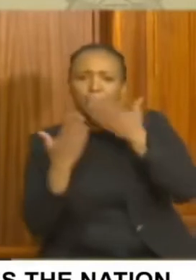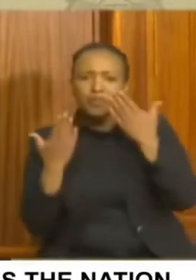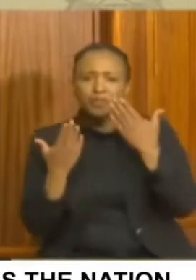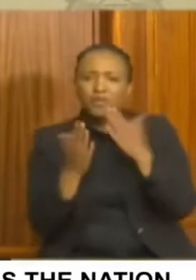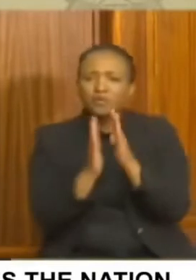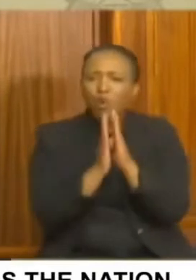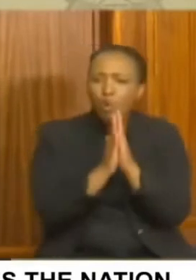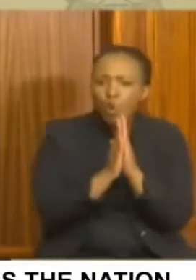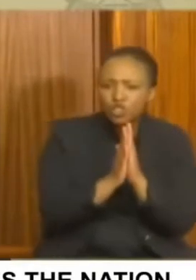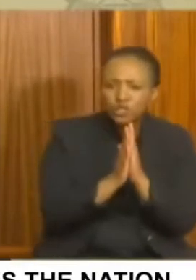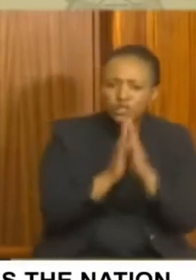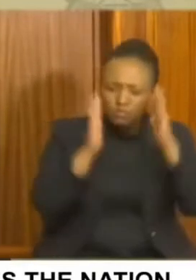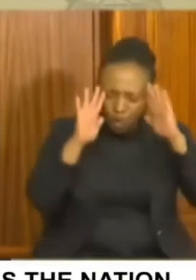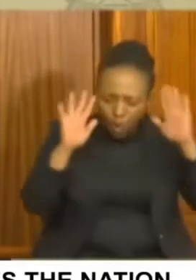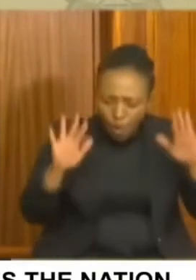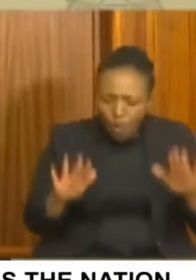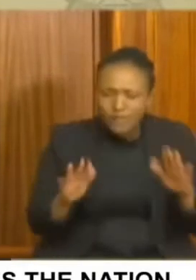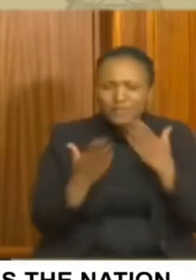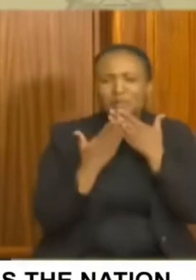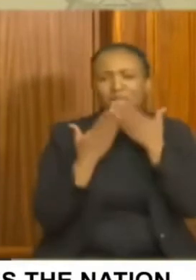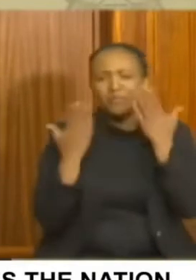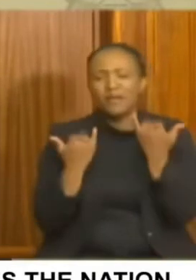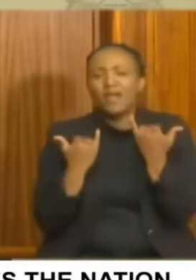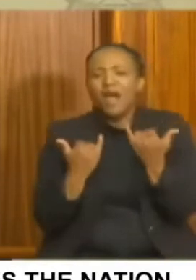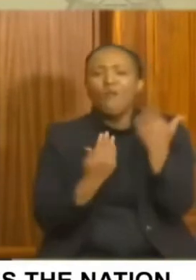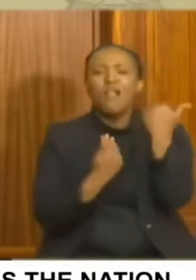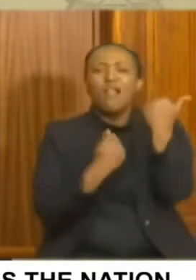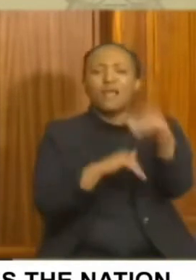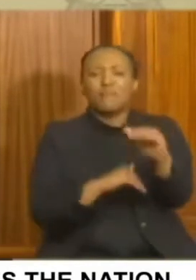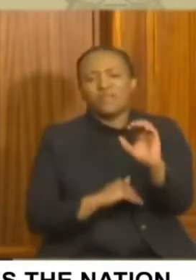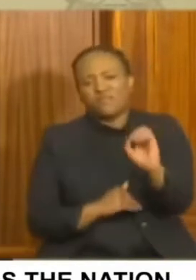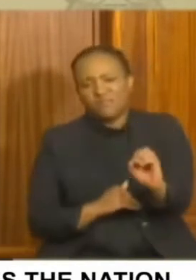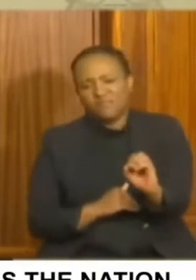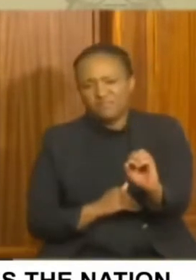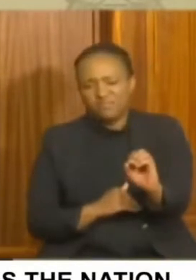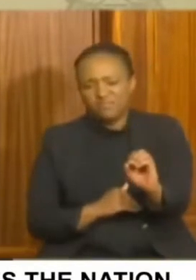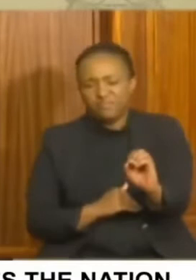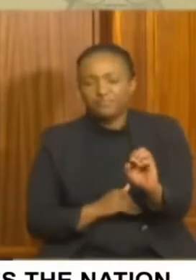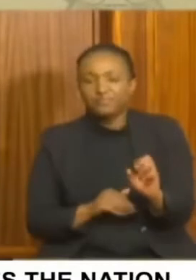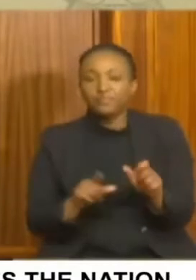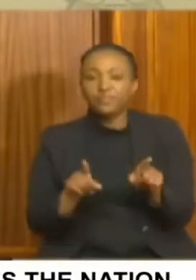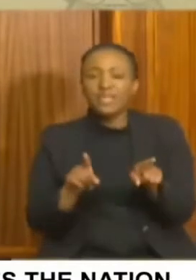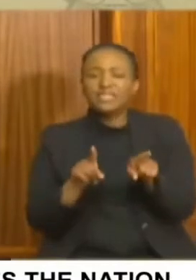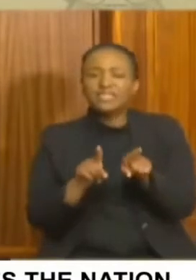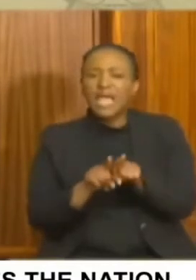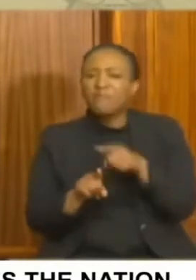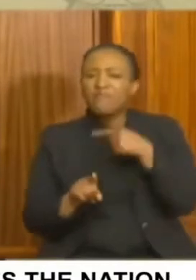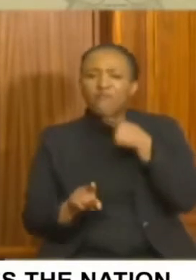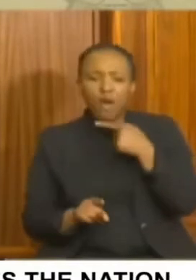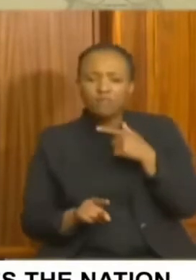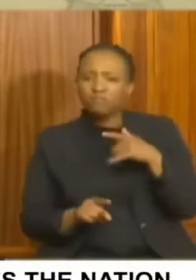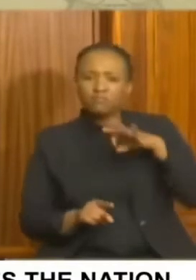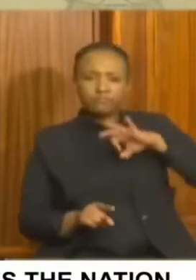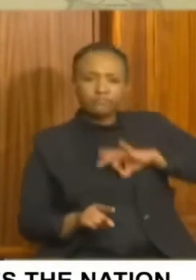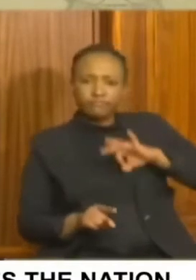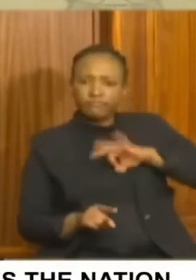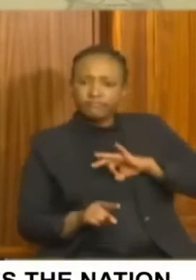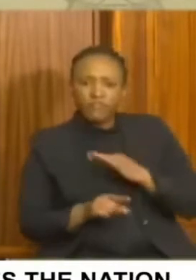worship, and in some instances, your freedom to even earn a living. Then stop